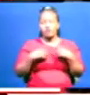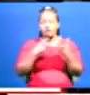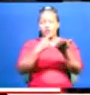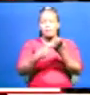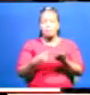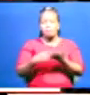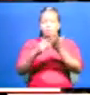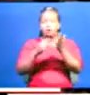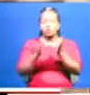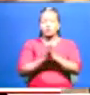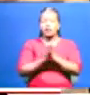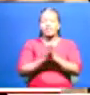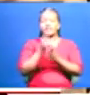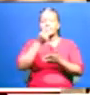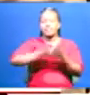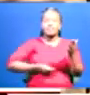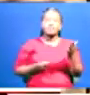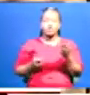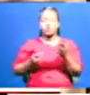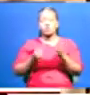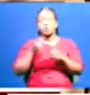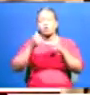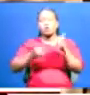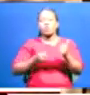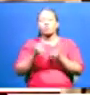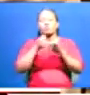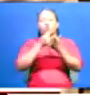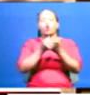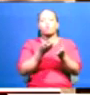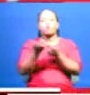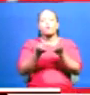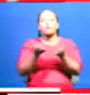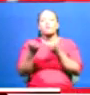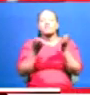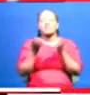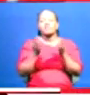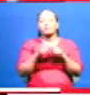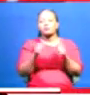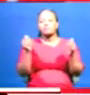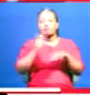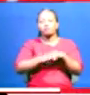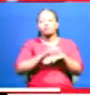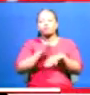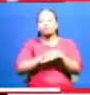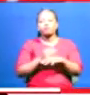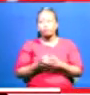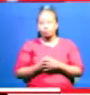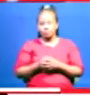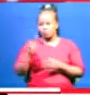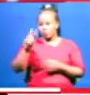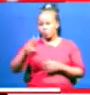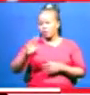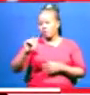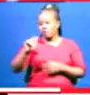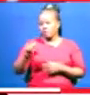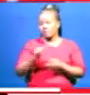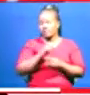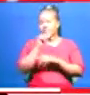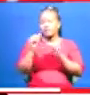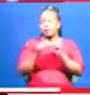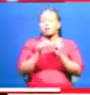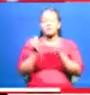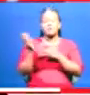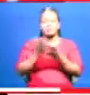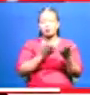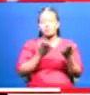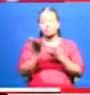especially on taxation, that would make the business environment more conducive. VAT on exported services will now be